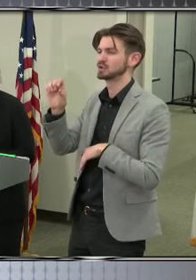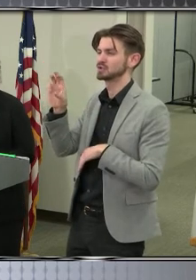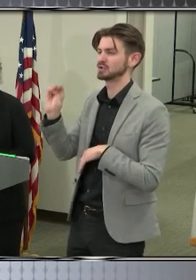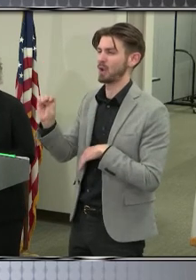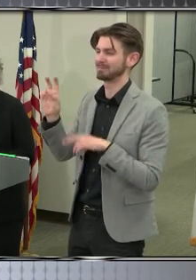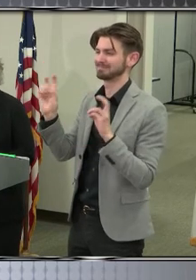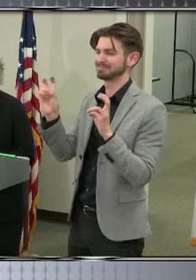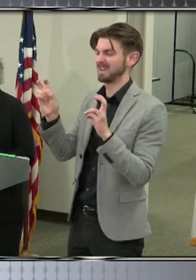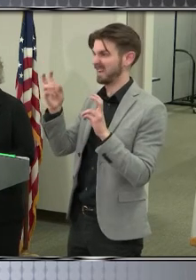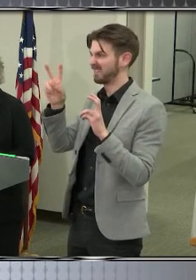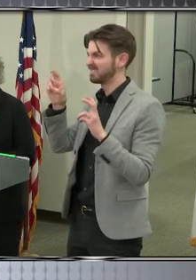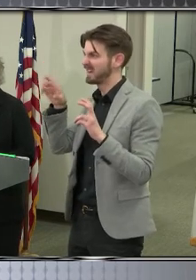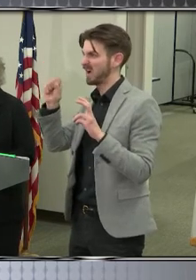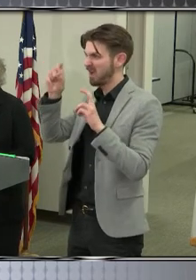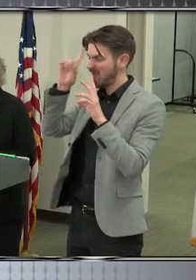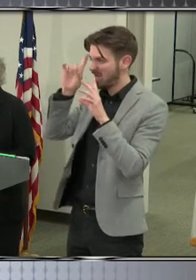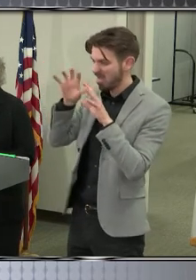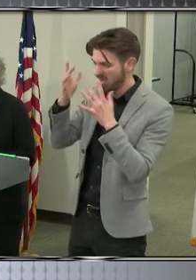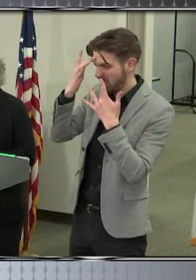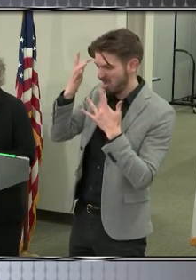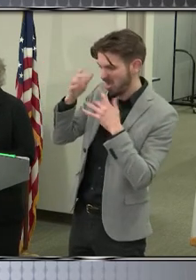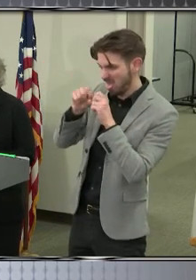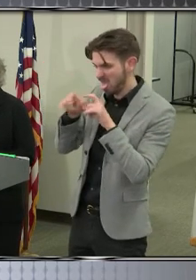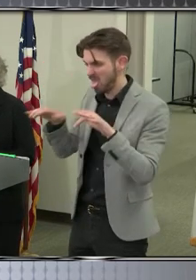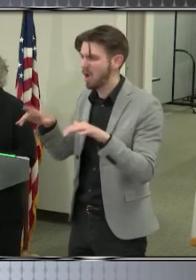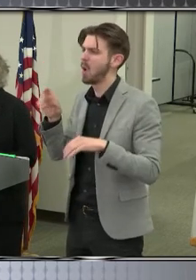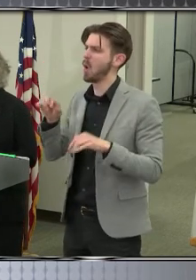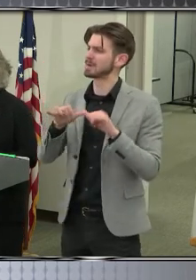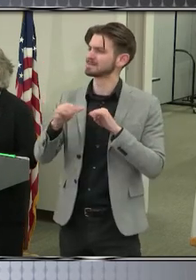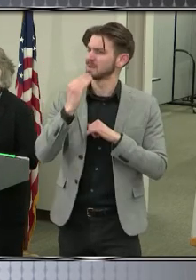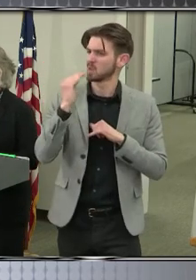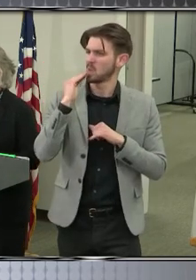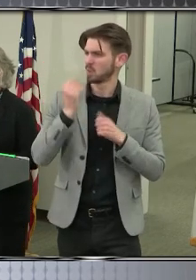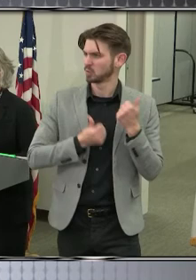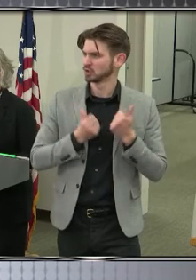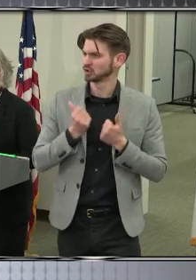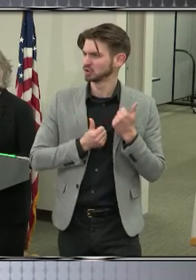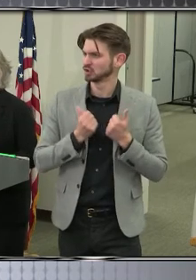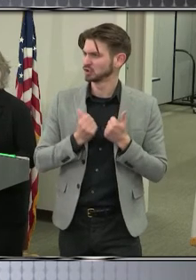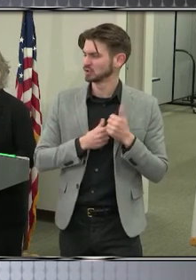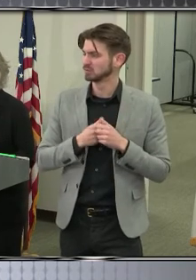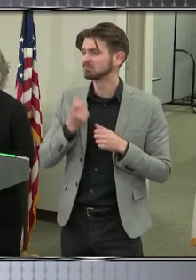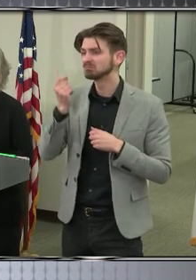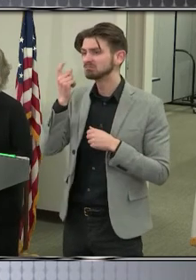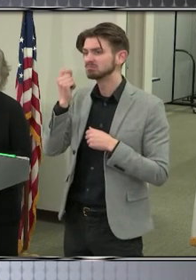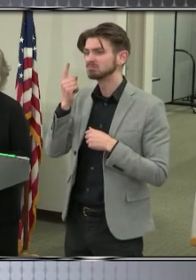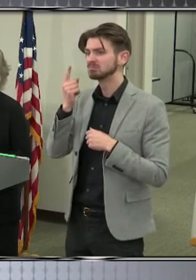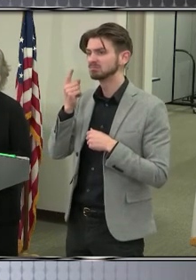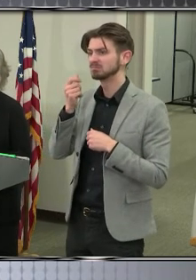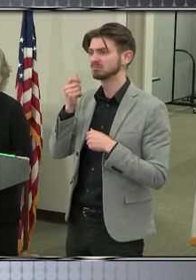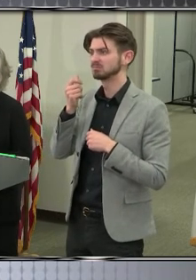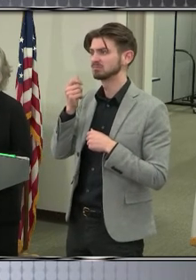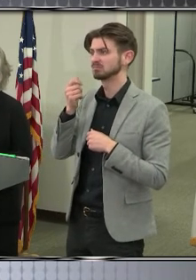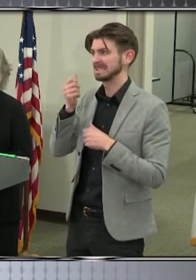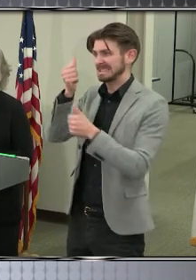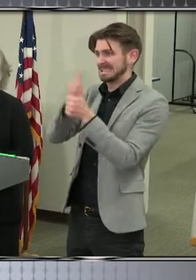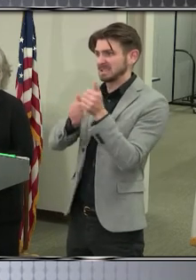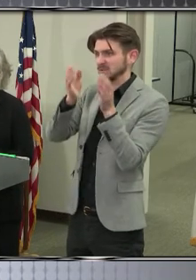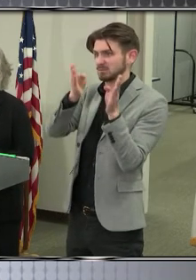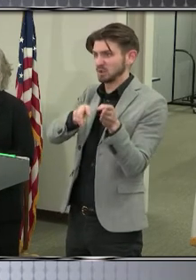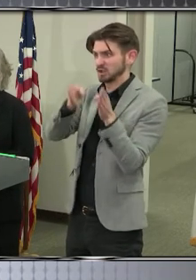would be prudent to just hang out in my home? And I think that those are the questions that individuals will need to be answering as